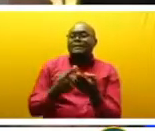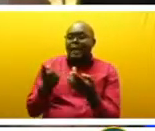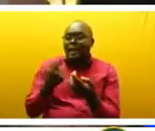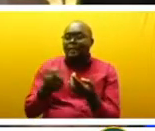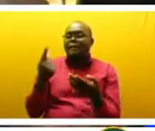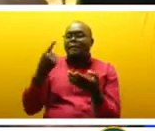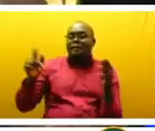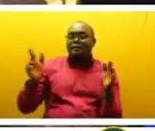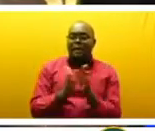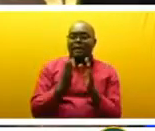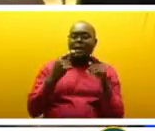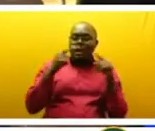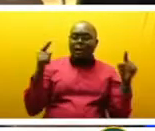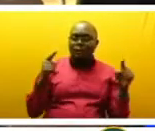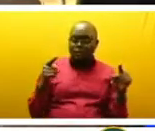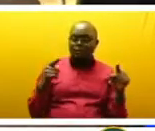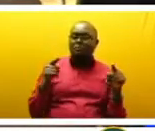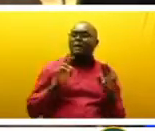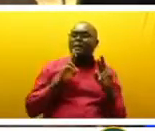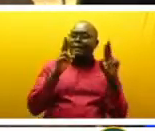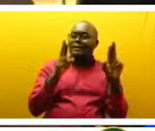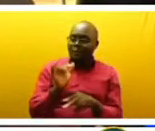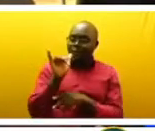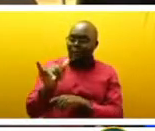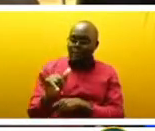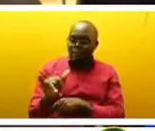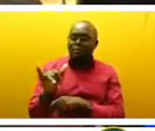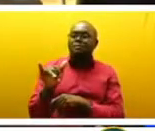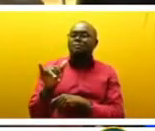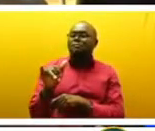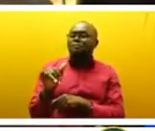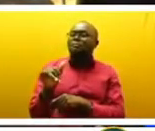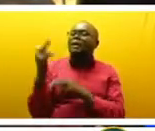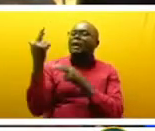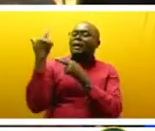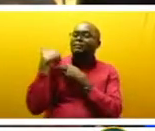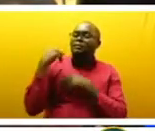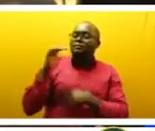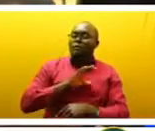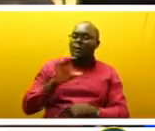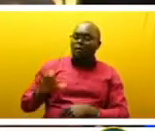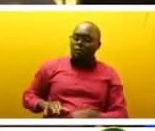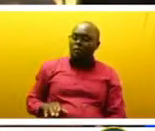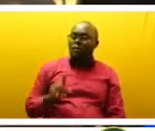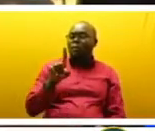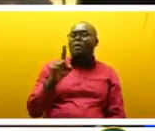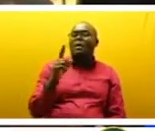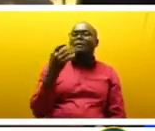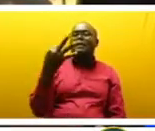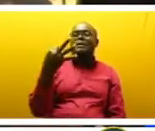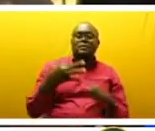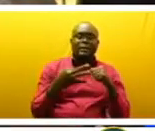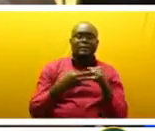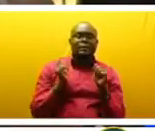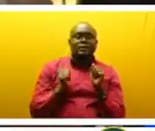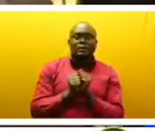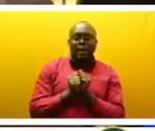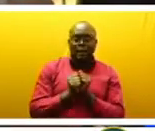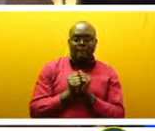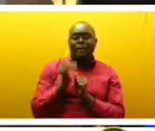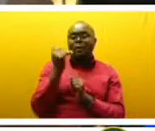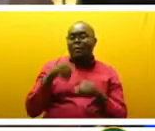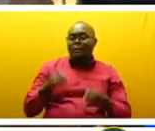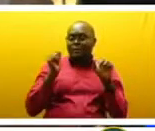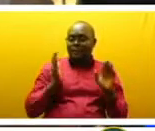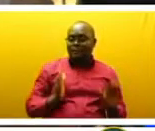verifying, and announcing the results is vested in the commission. 138(10), by referring to the chairman as the